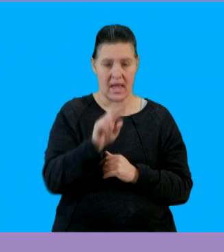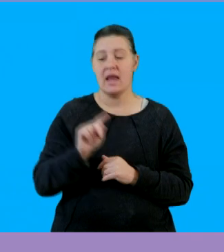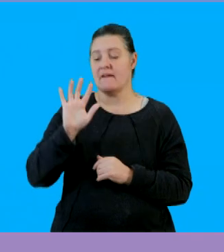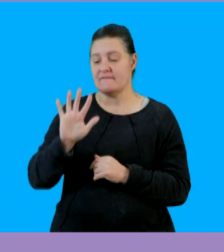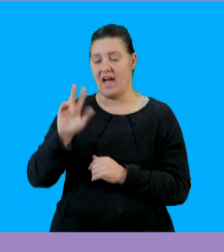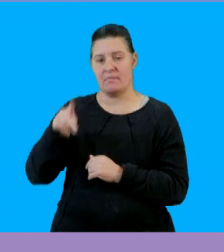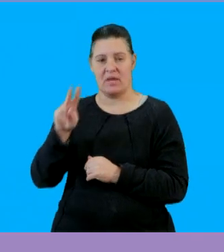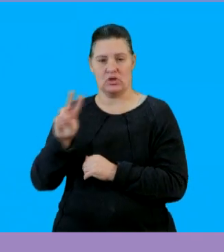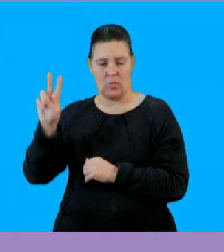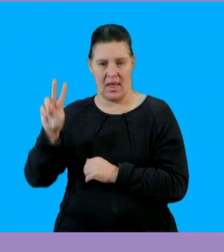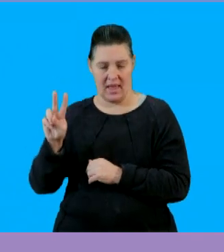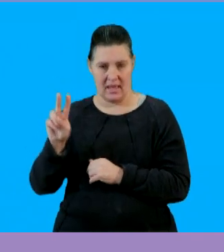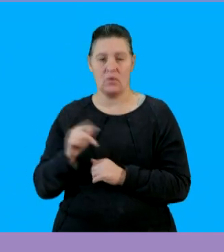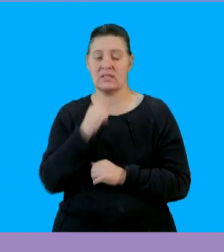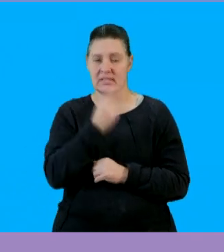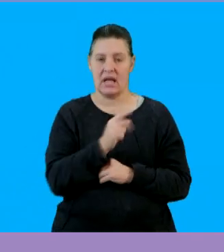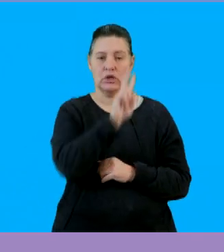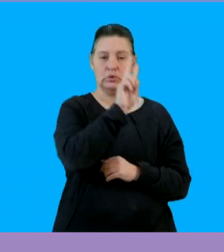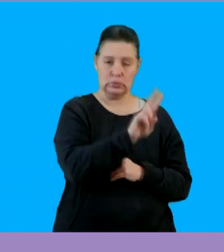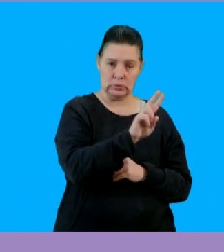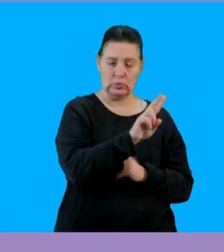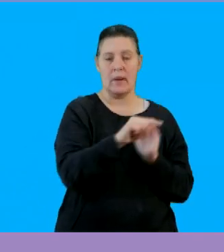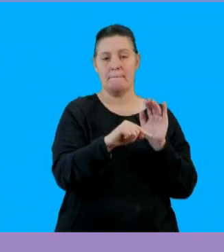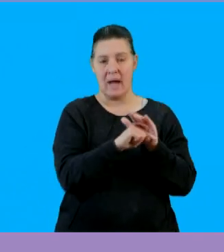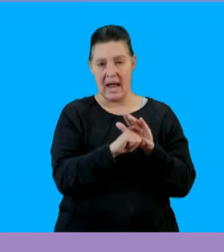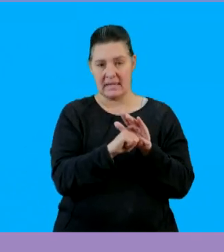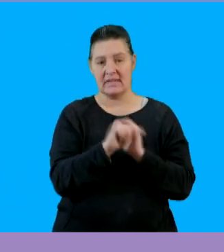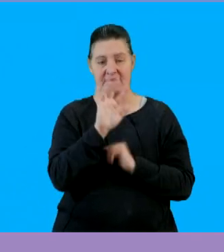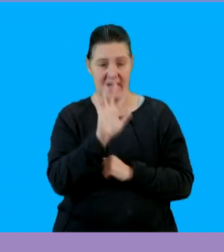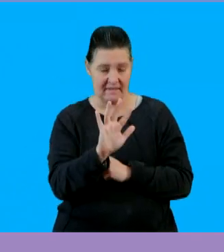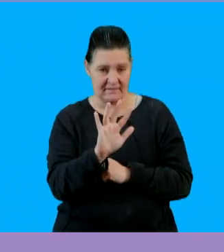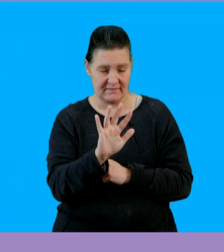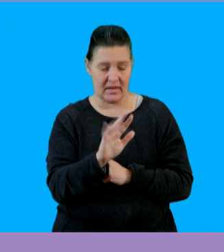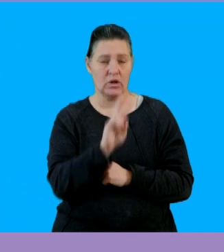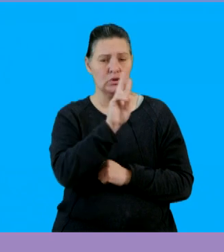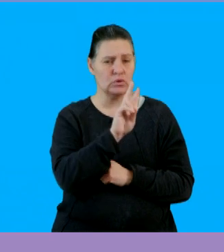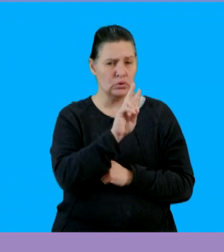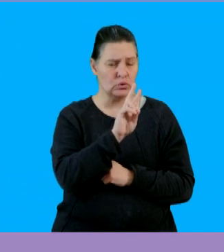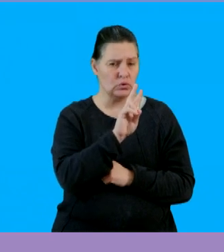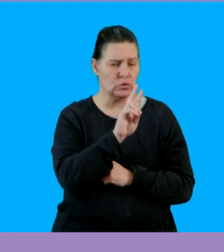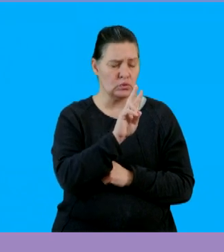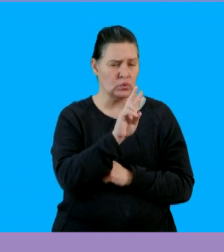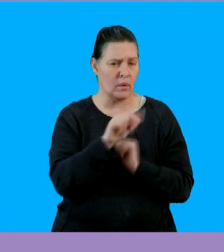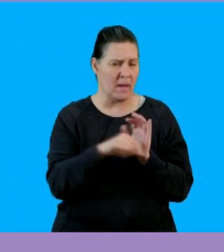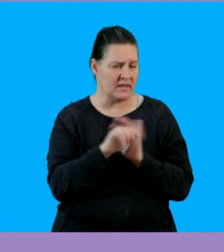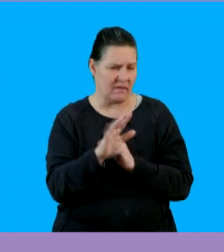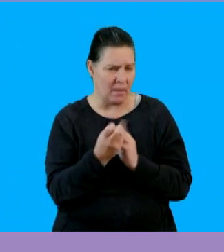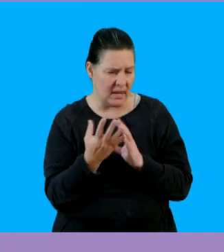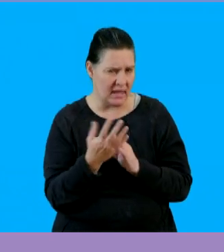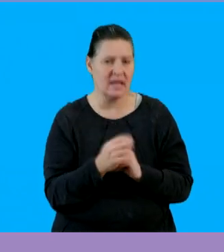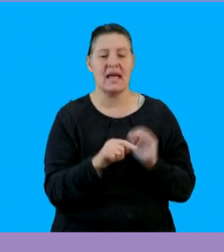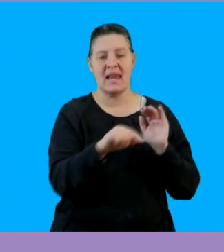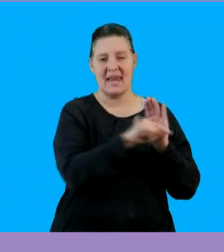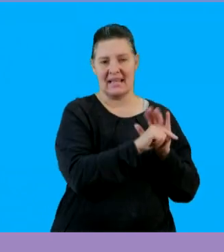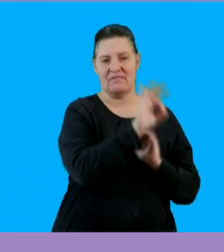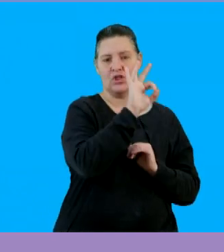2p squared and 5p squared. So we are going to say 2 minus 5. So what is 2p squared minus 5p squared?